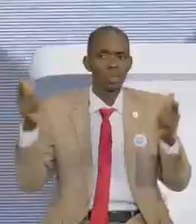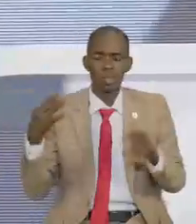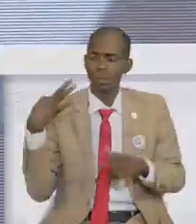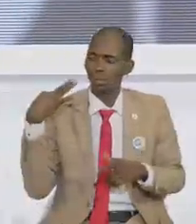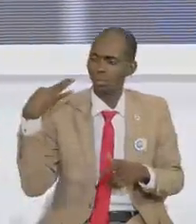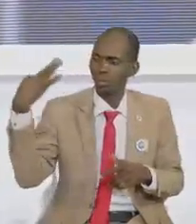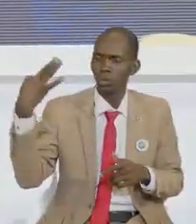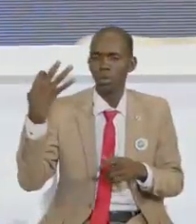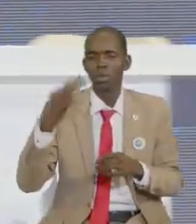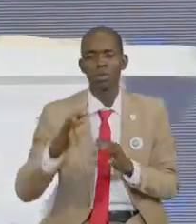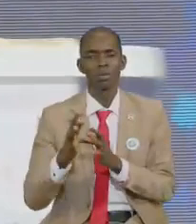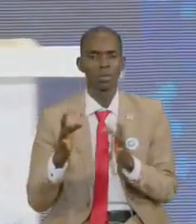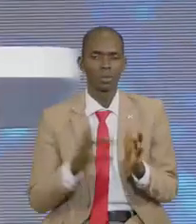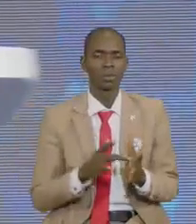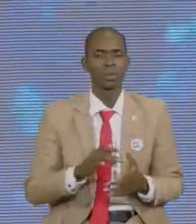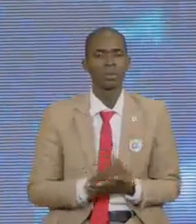Jesus.